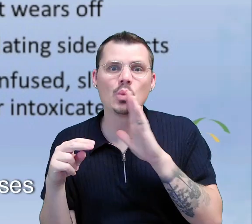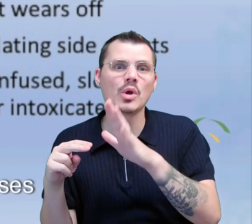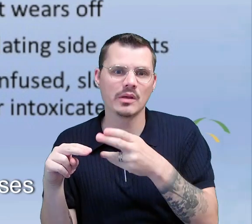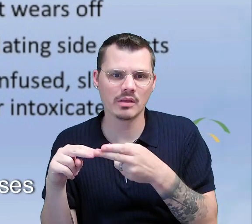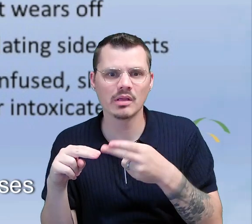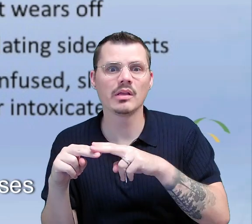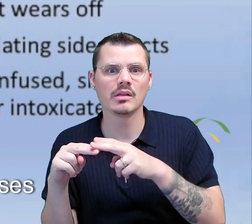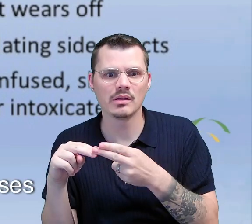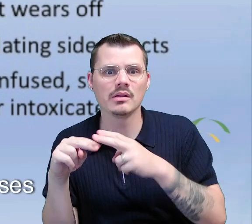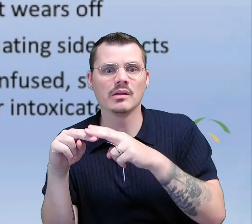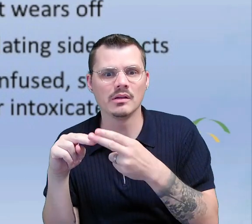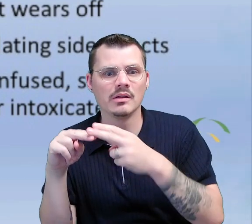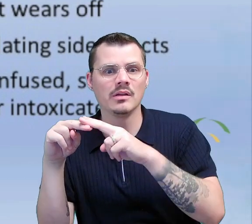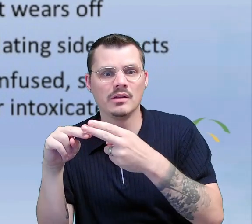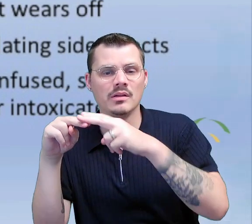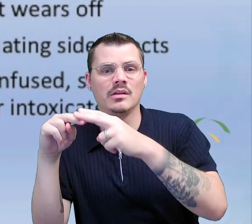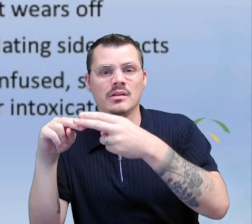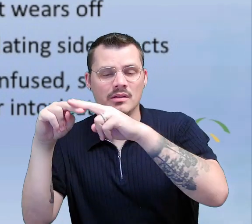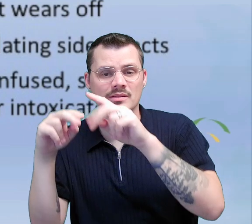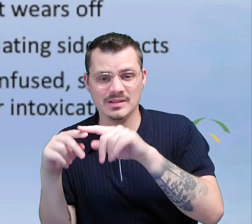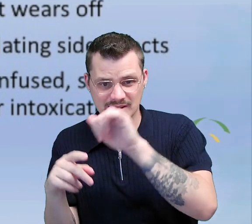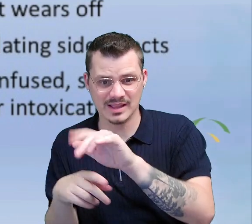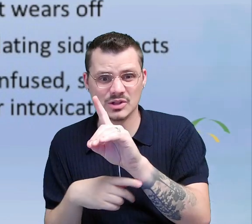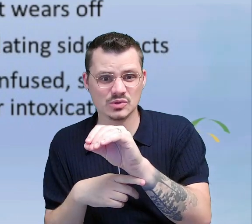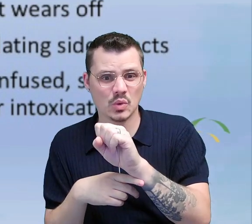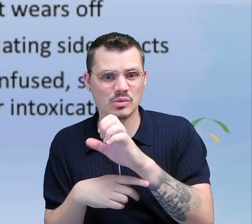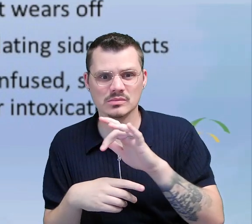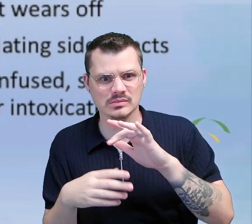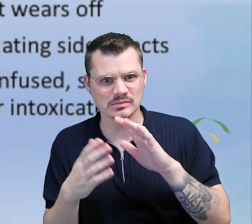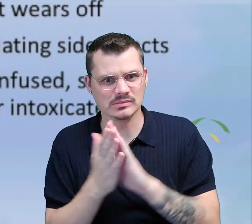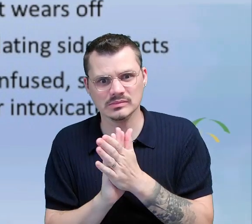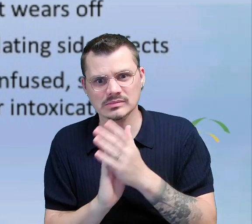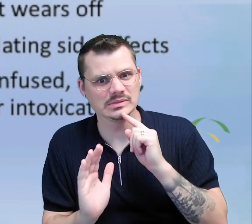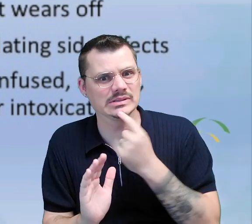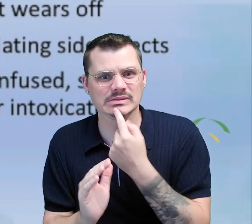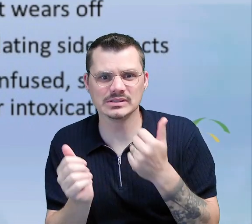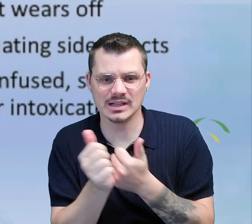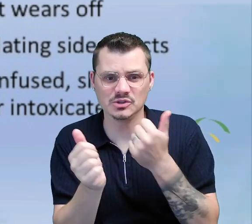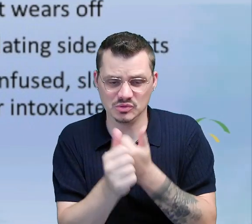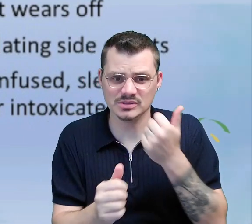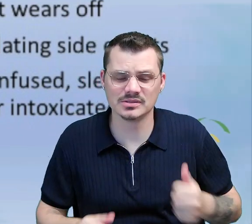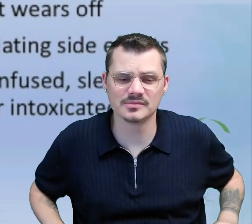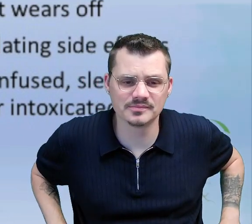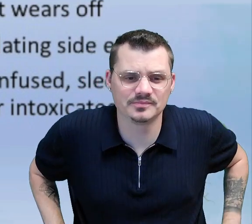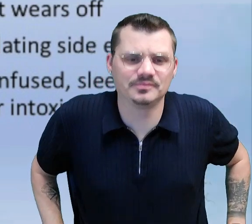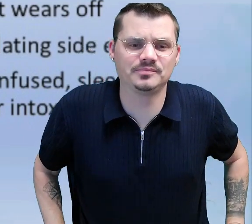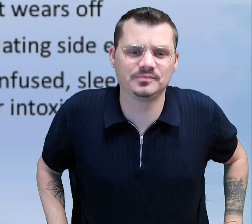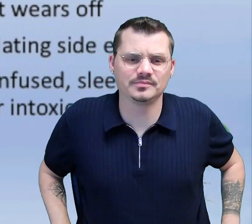ever increasing doses until the doses become extremely dangerous.